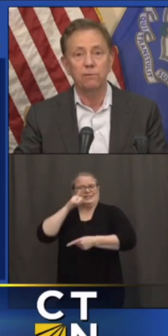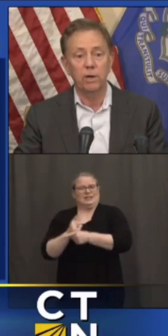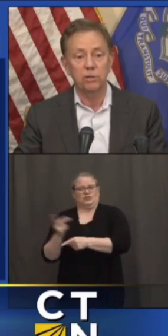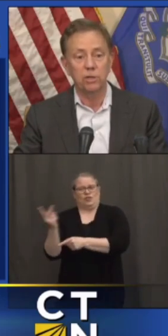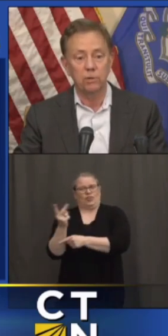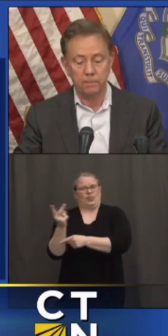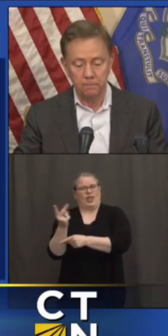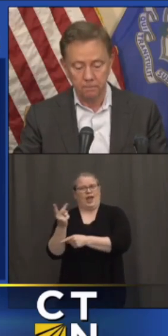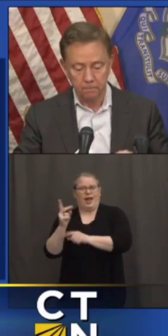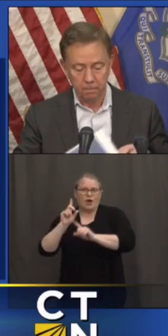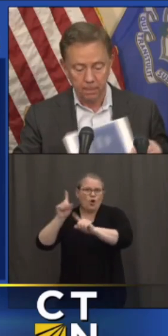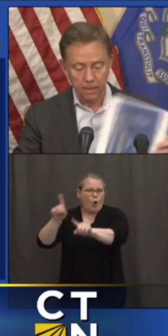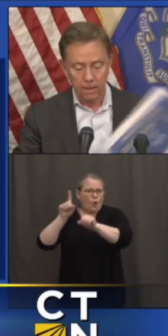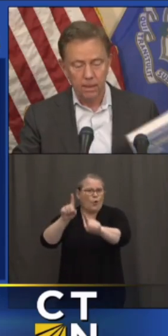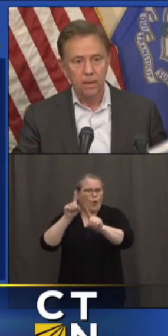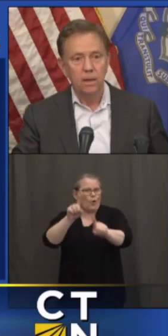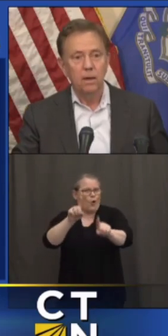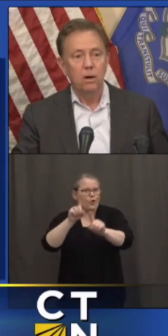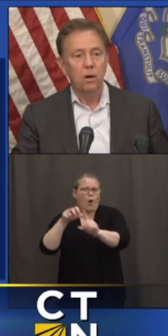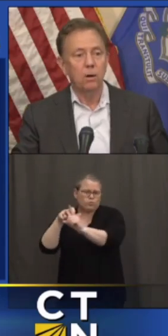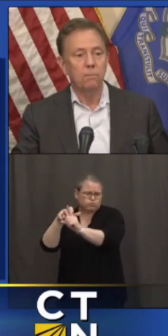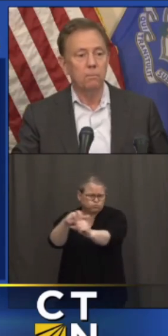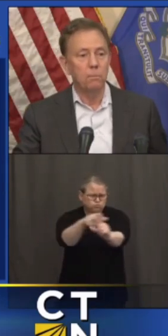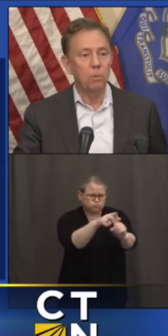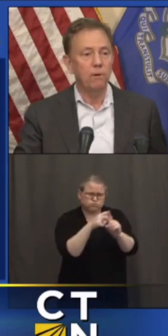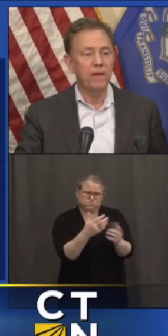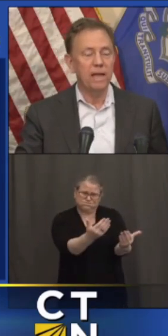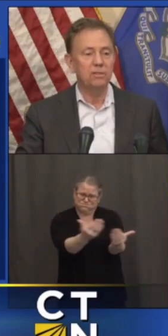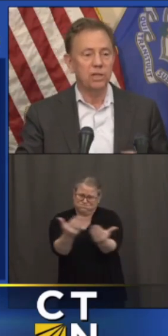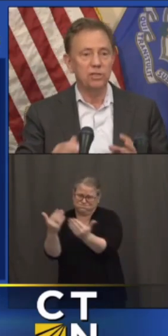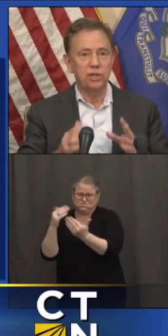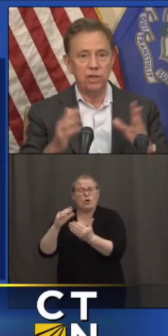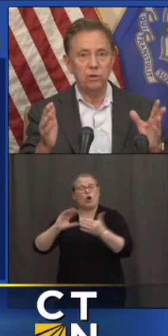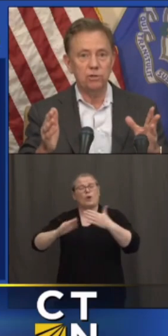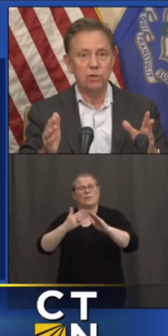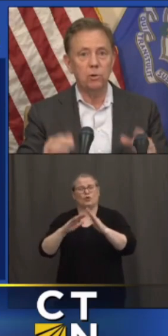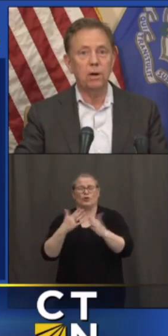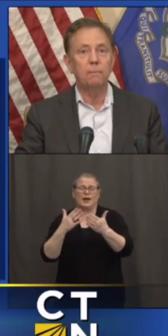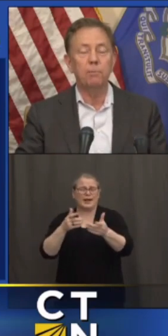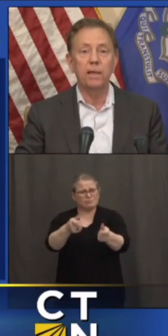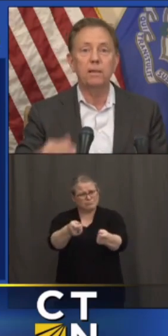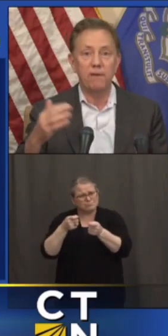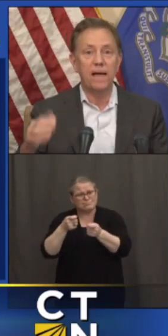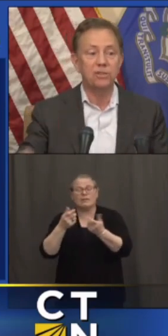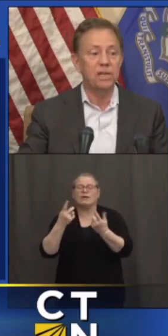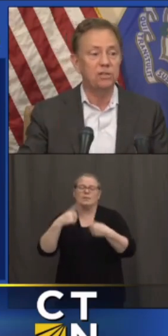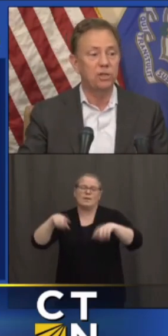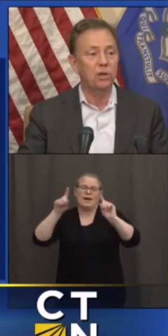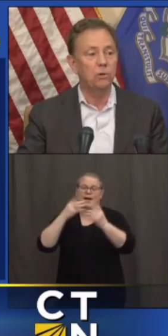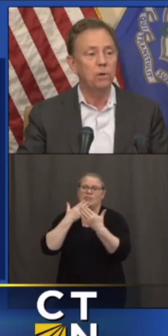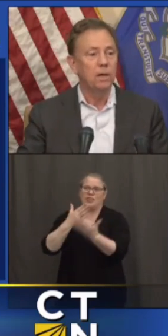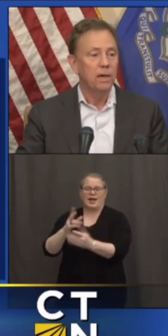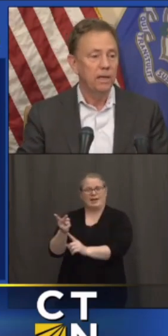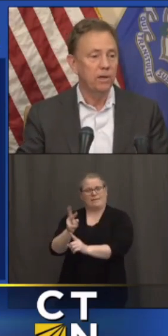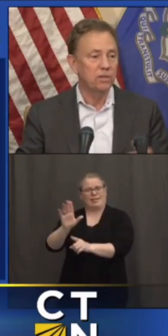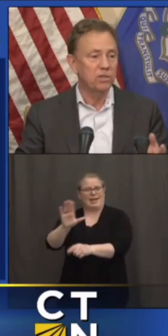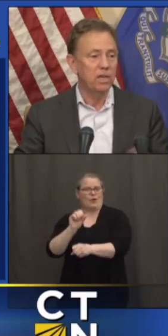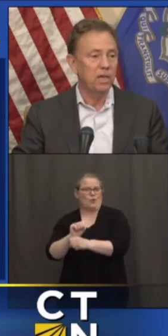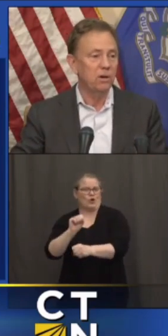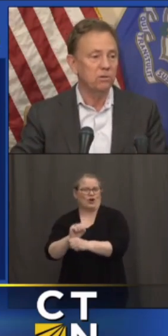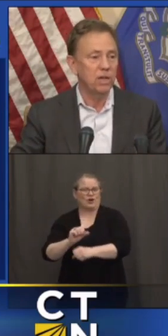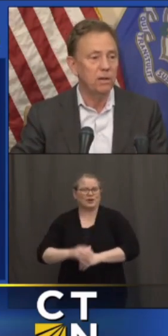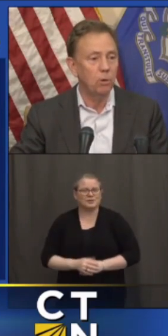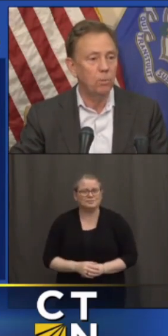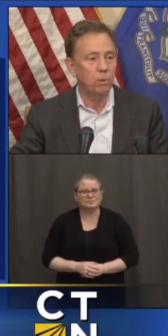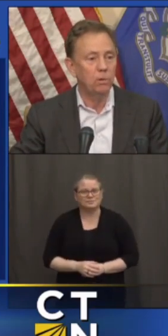Thank you for what you're doing. Our mobile vans continue to bring the vaccine to you. And you can